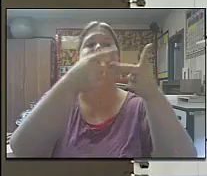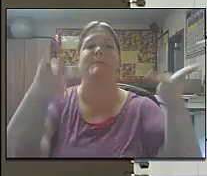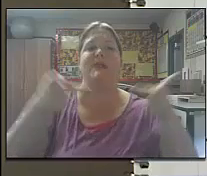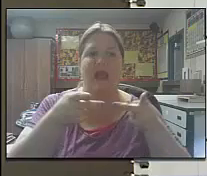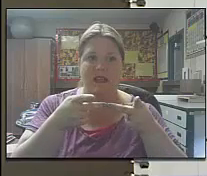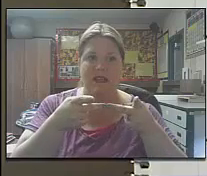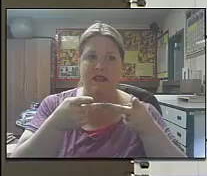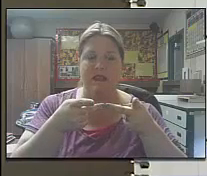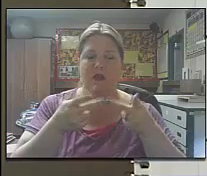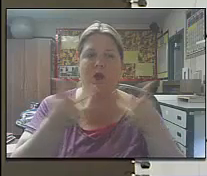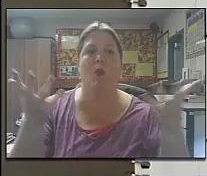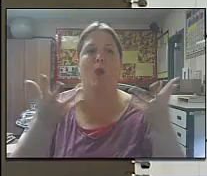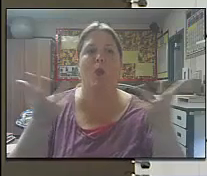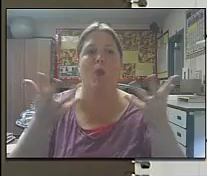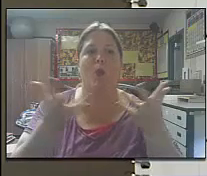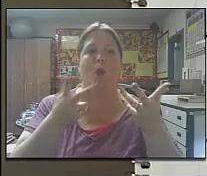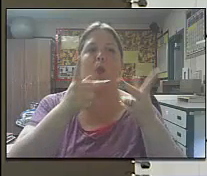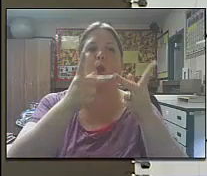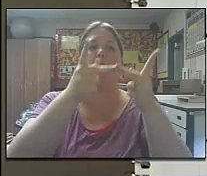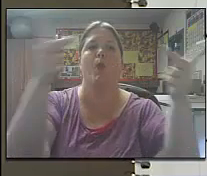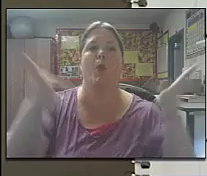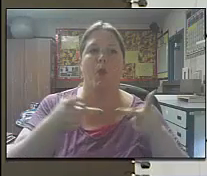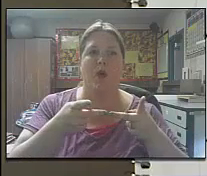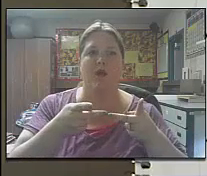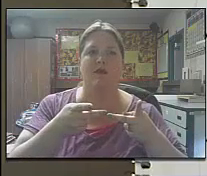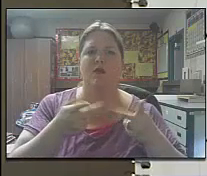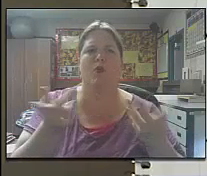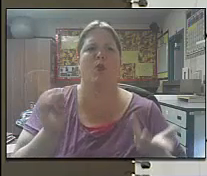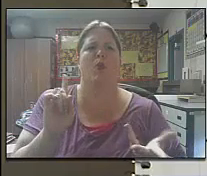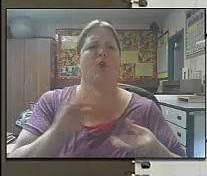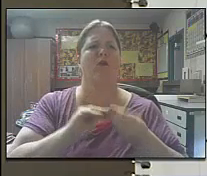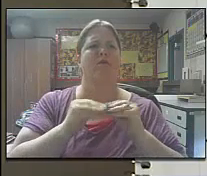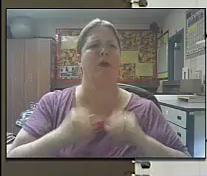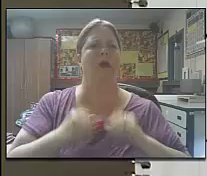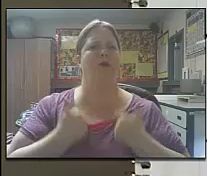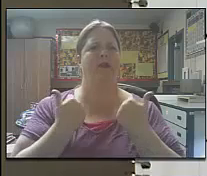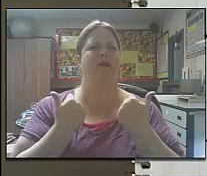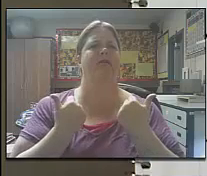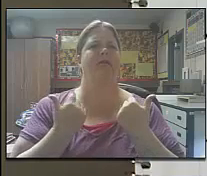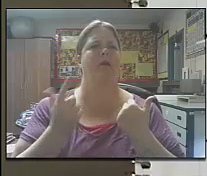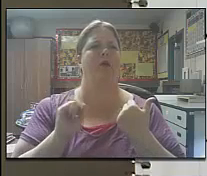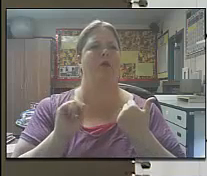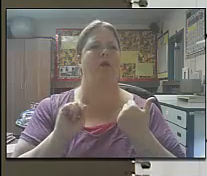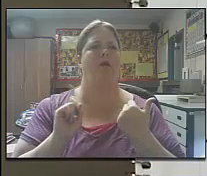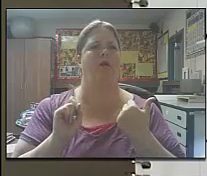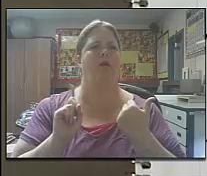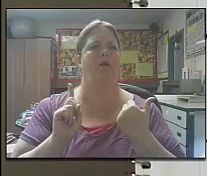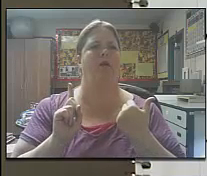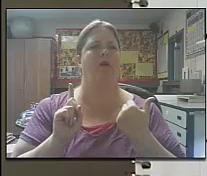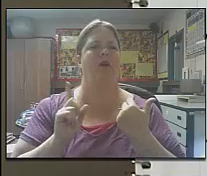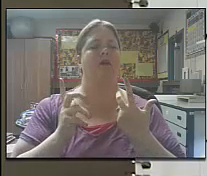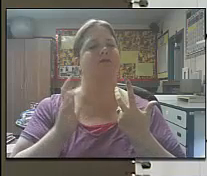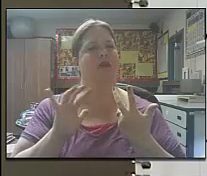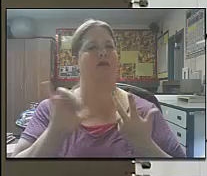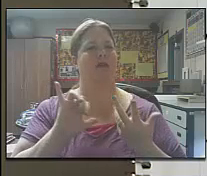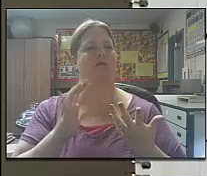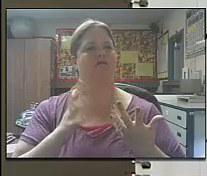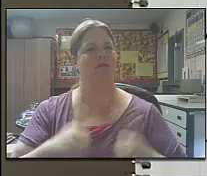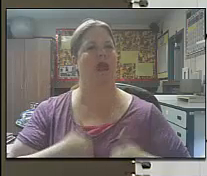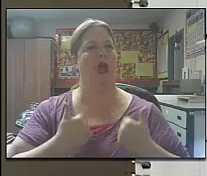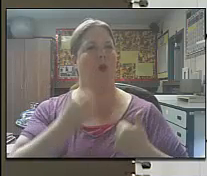where the number lives. This is kind of its address.